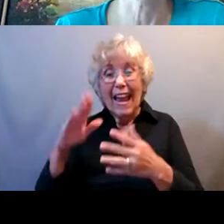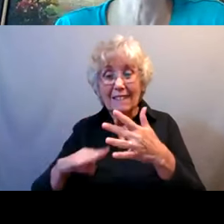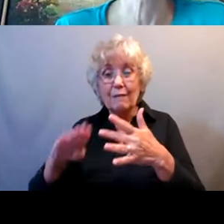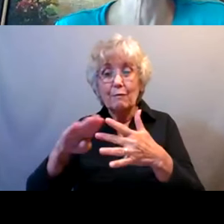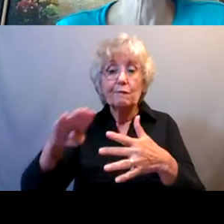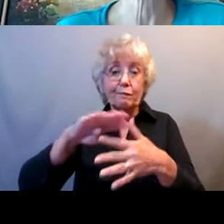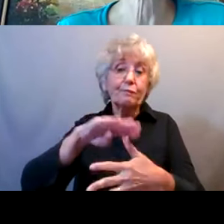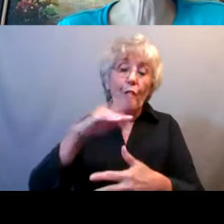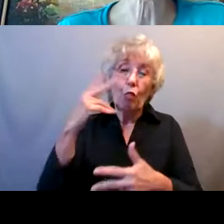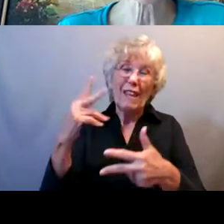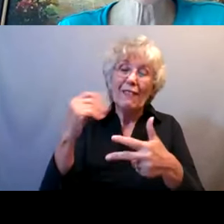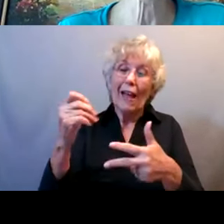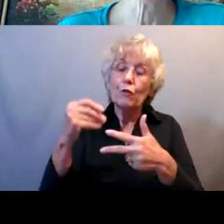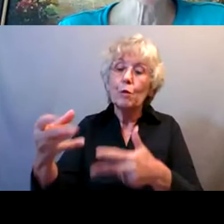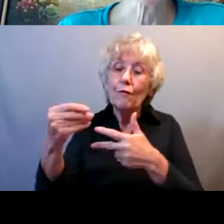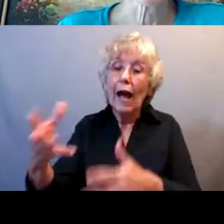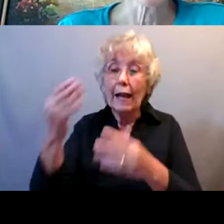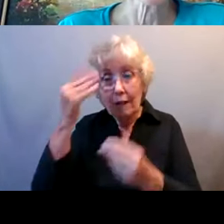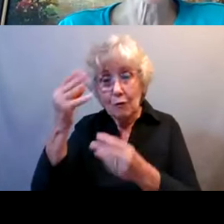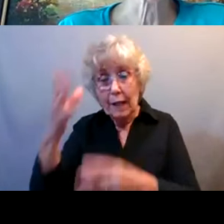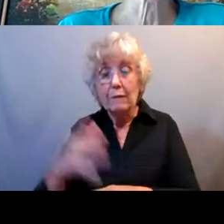next slide.